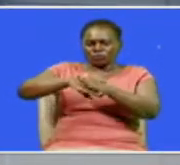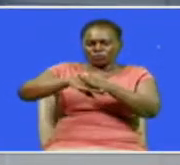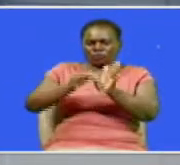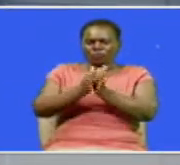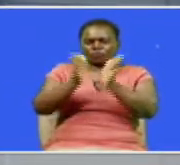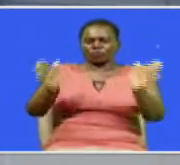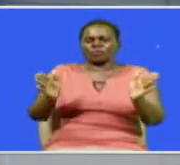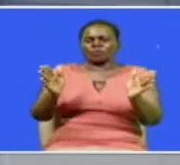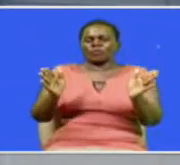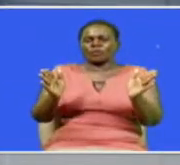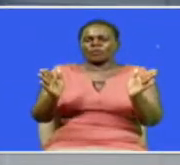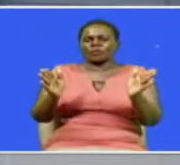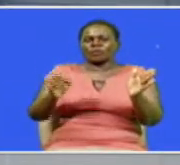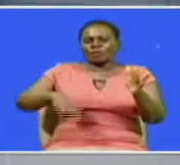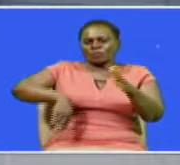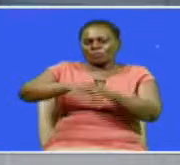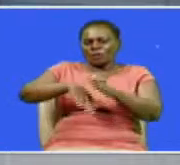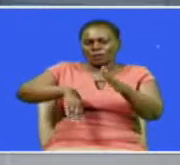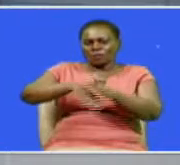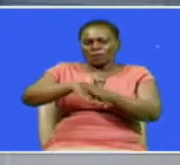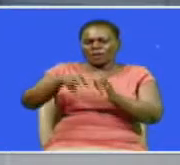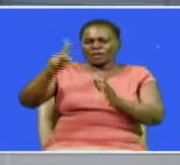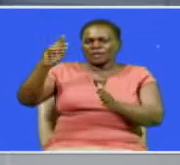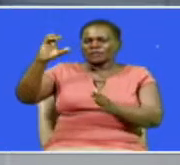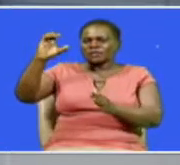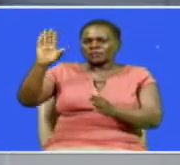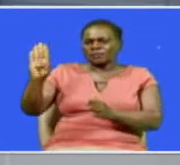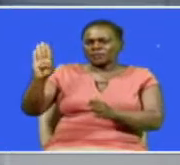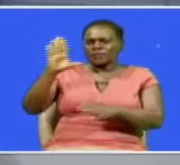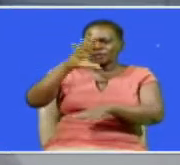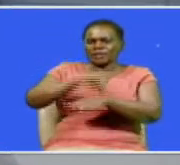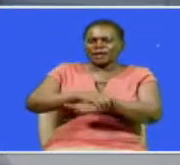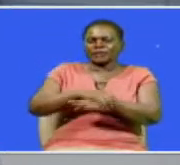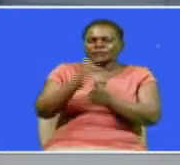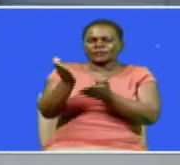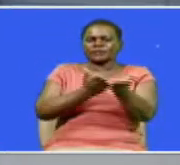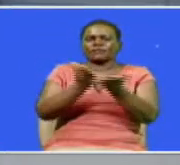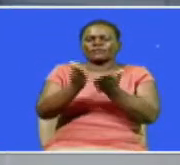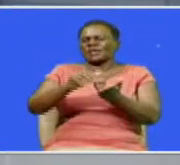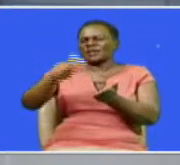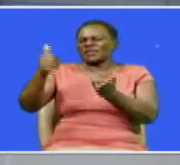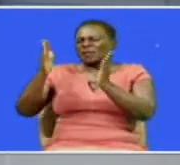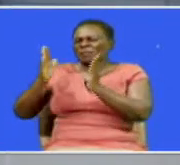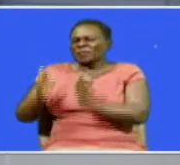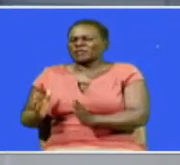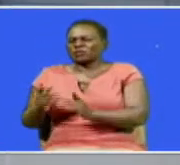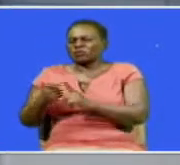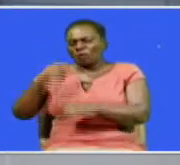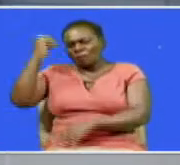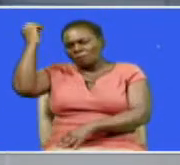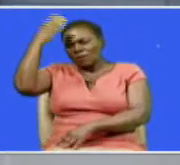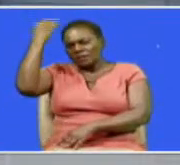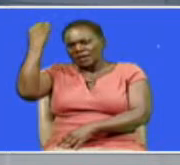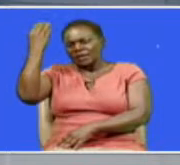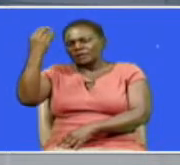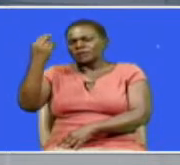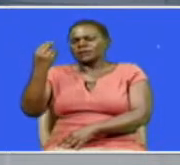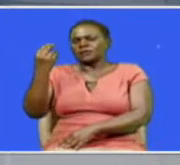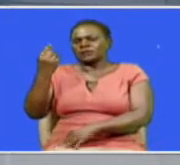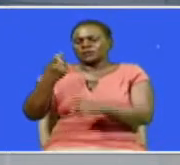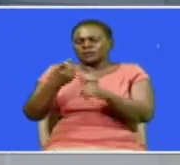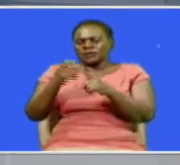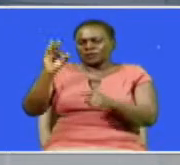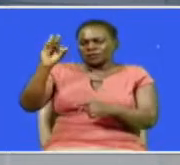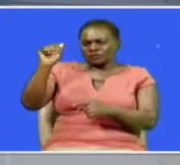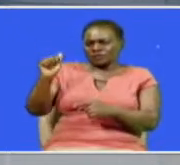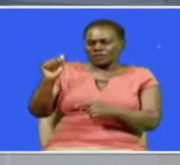League, the football side KCB has secured the services of Danson Chetambe from Bandari and Francis Cairo from Atlanta